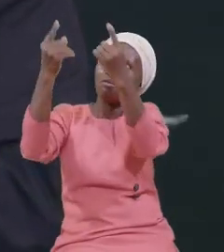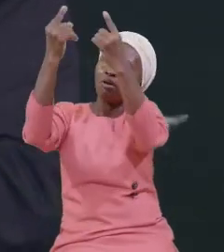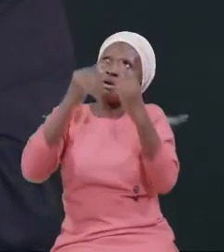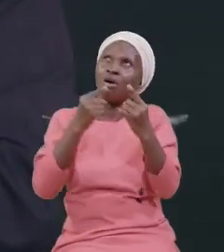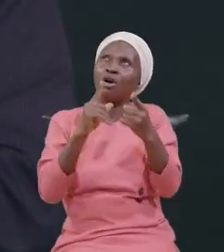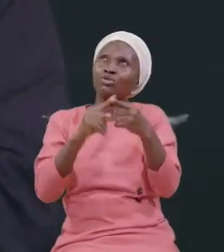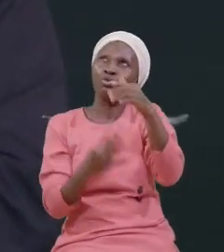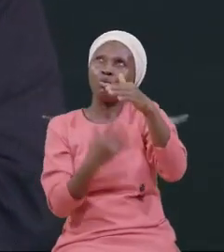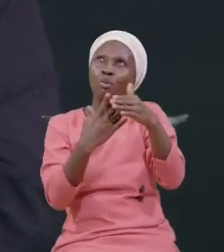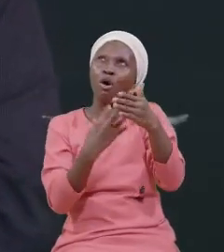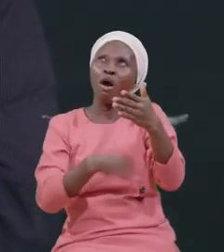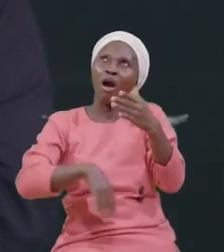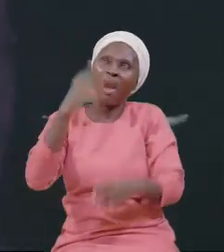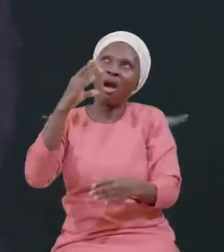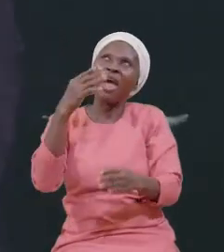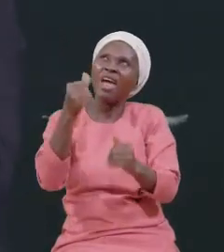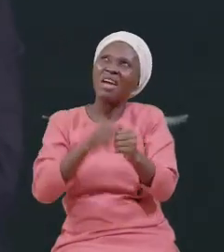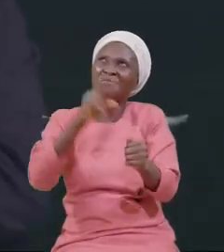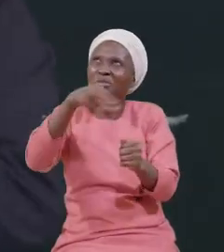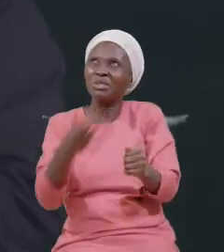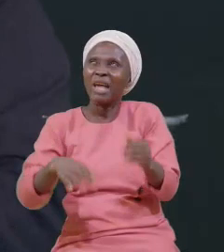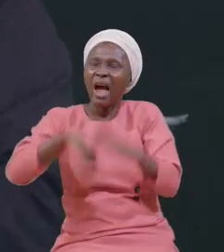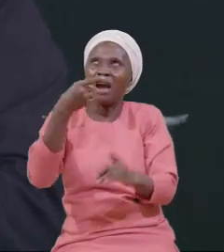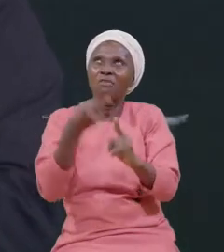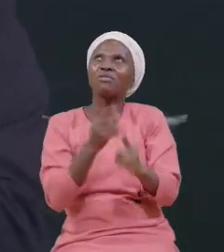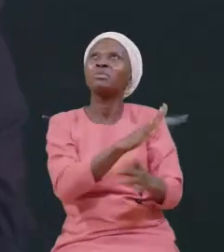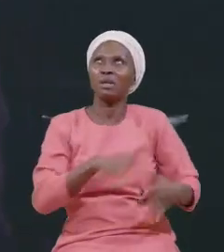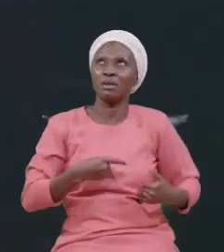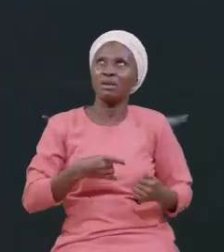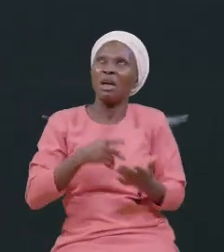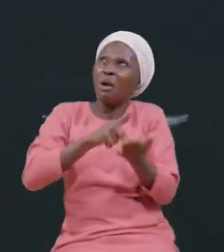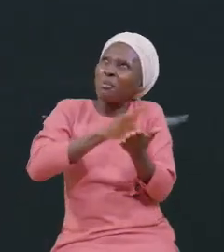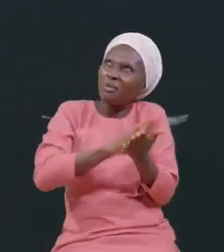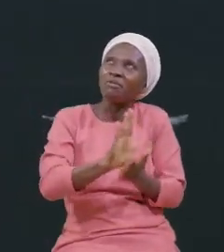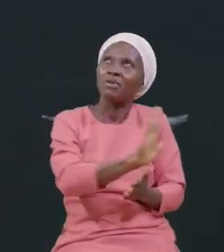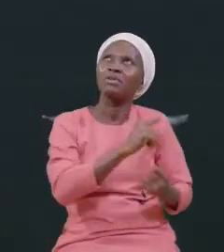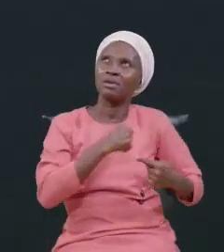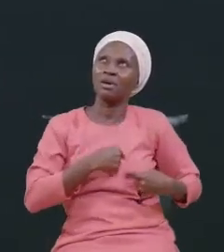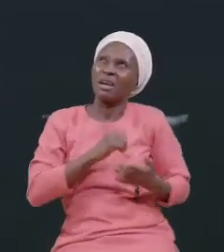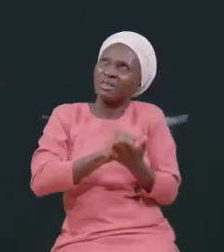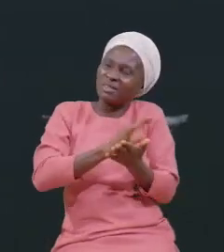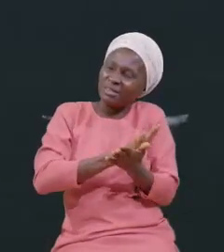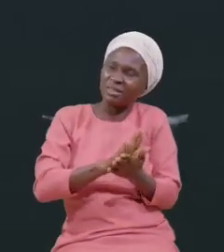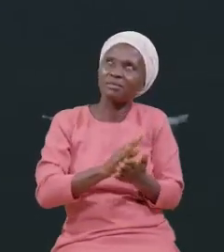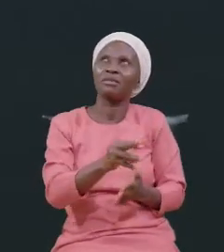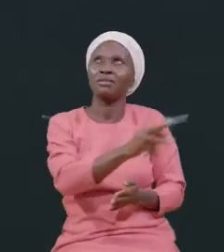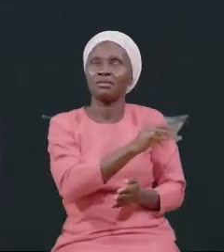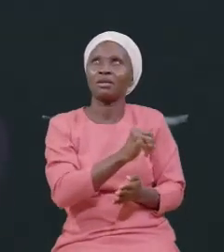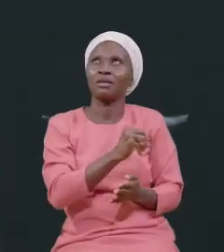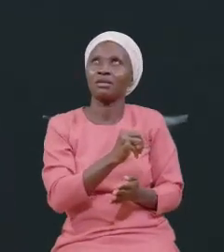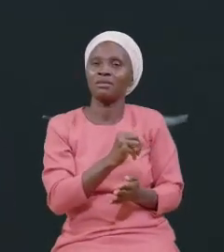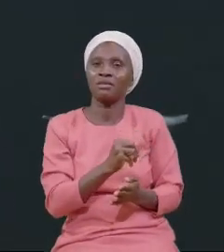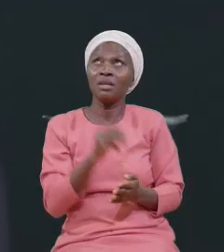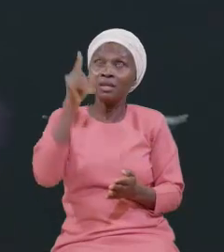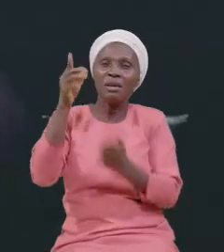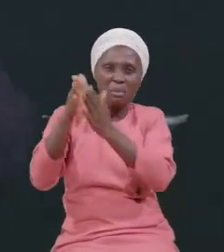chaff, useless thing from their lives. Purify their hearts. Sanctify them. He's praying for us.